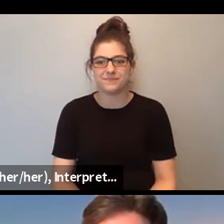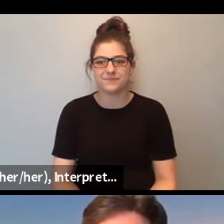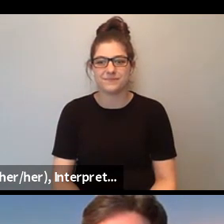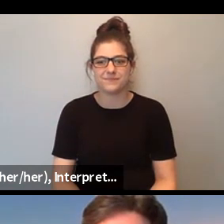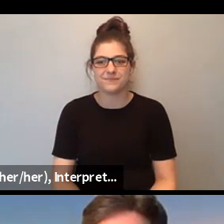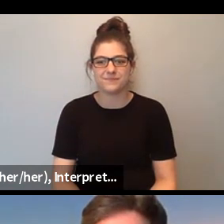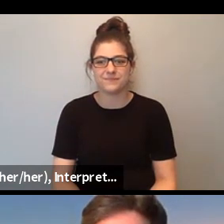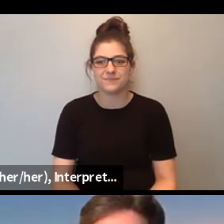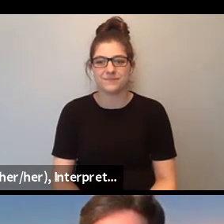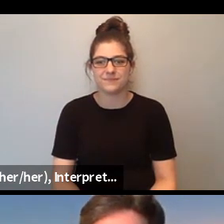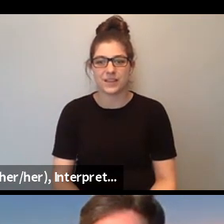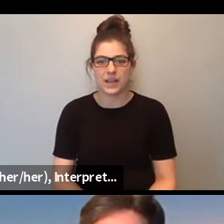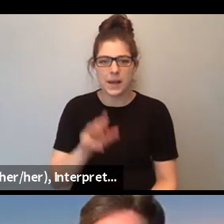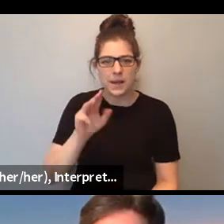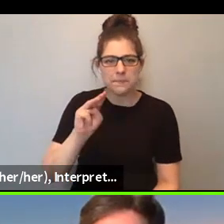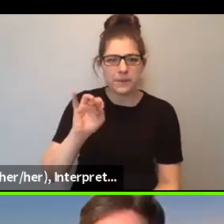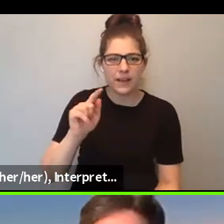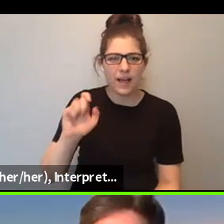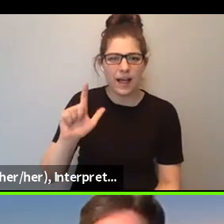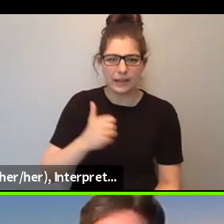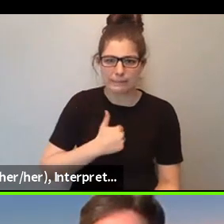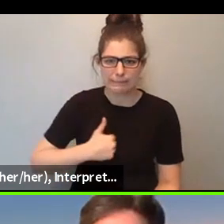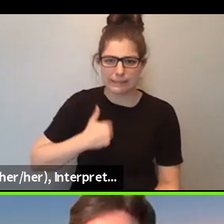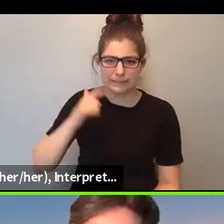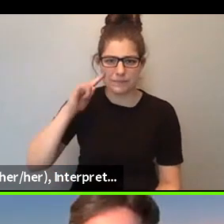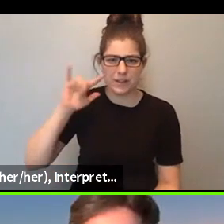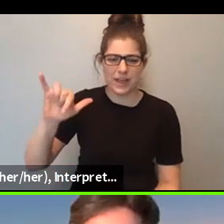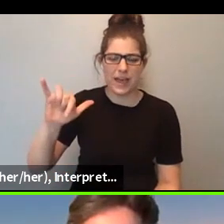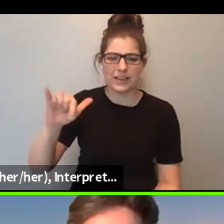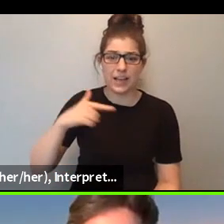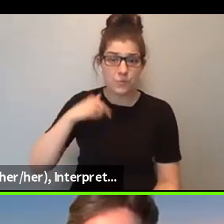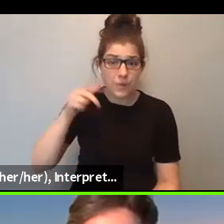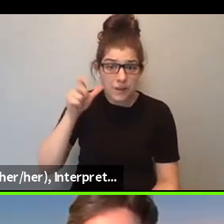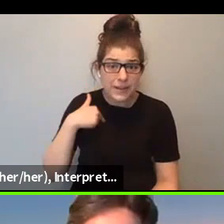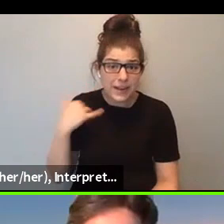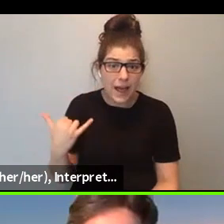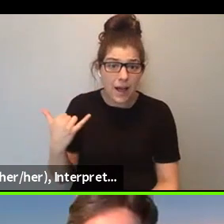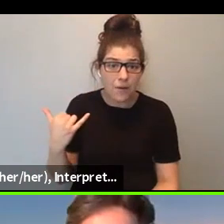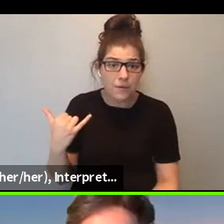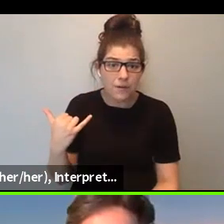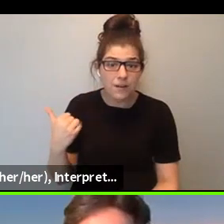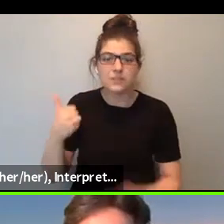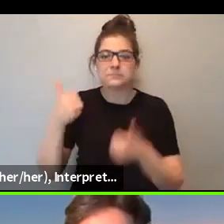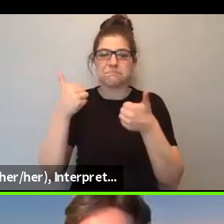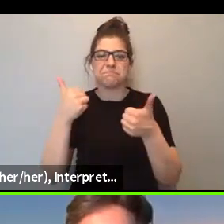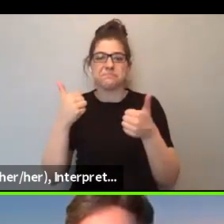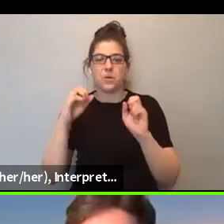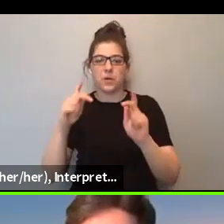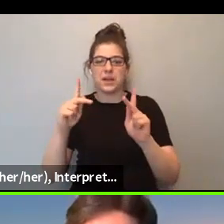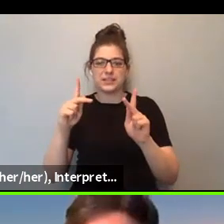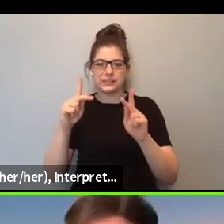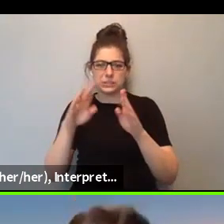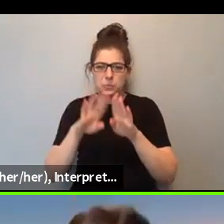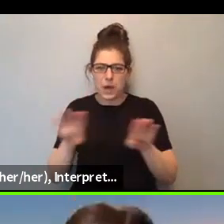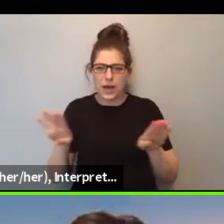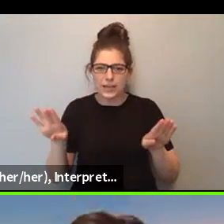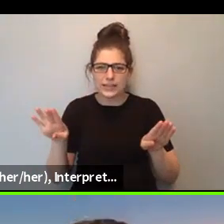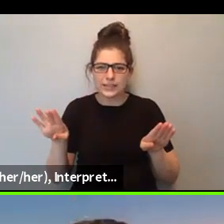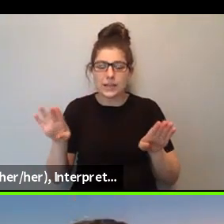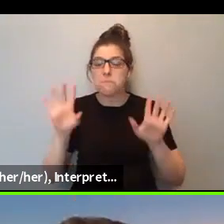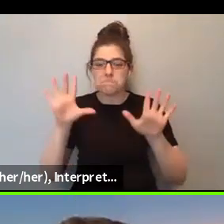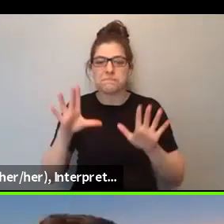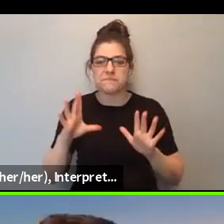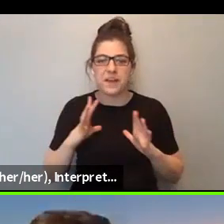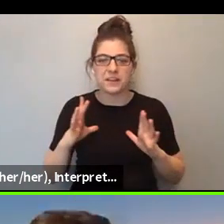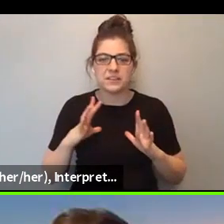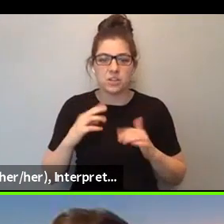My apologies for that, Millicent. I'm sorry, I was testing. Can you hear me now? Okay, it's a little quiet this way, but okay.